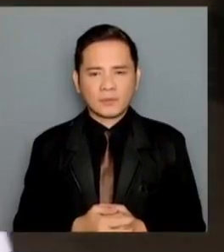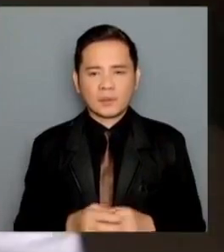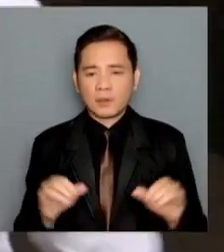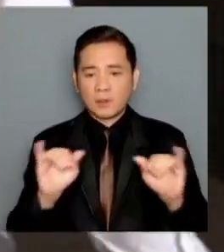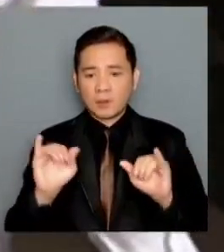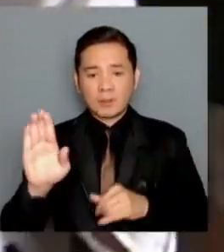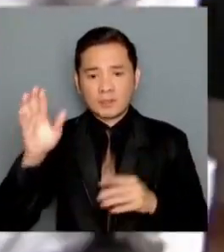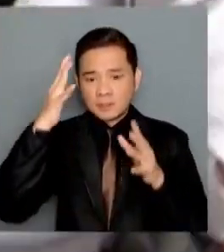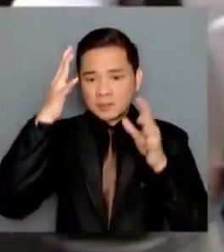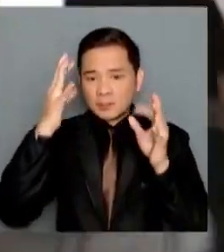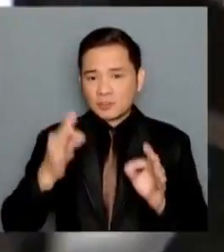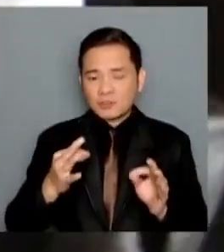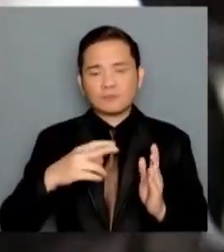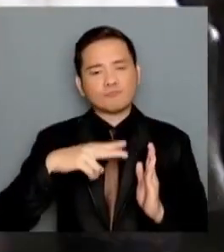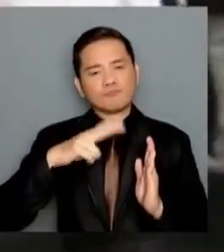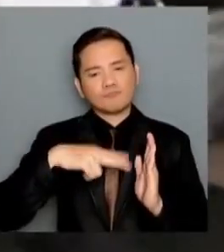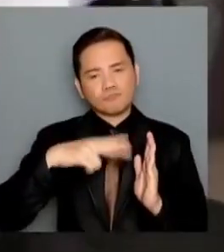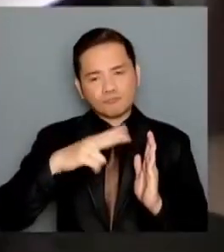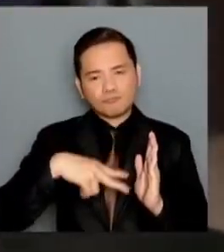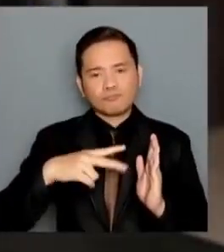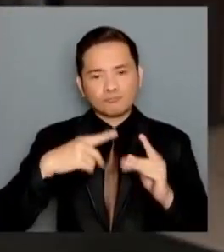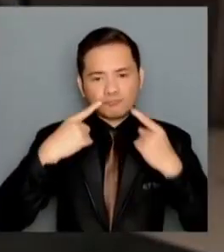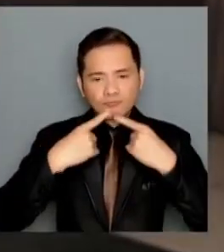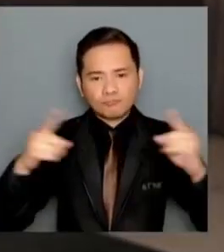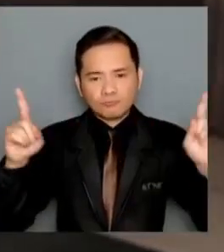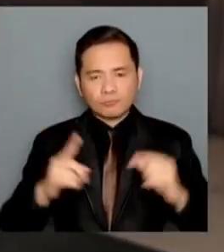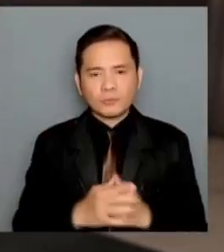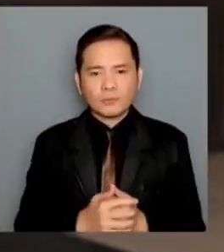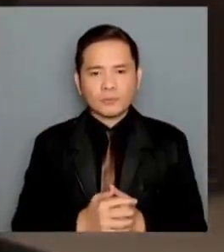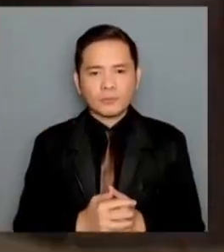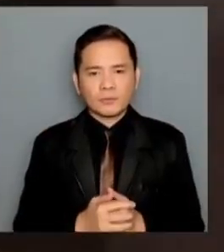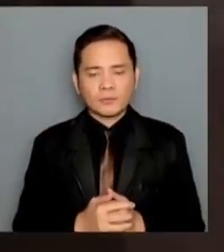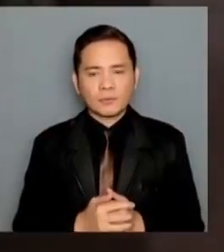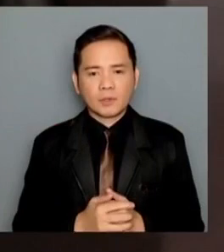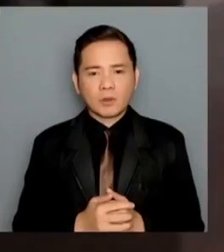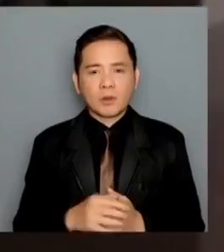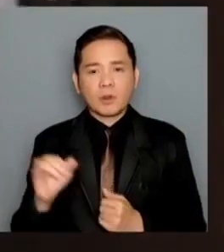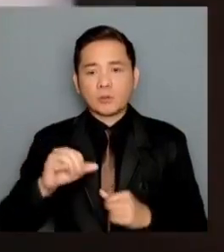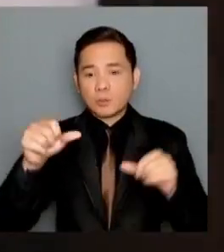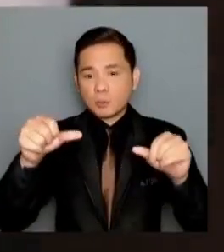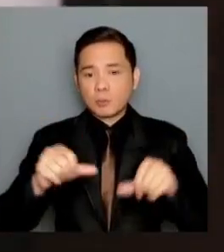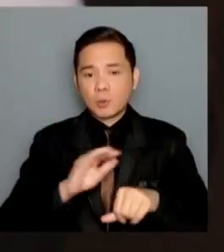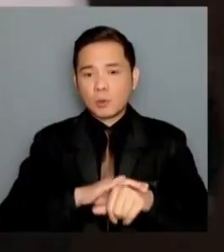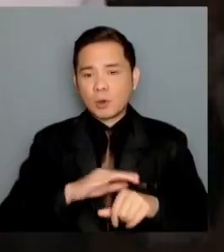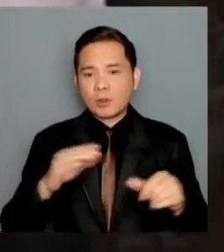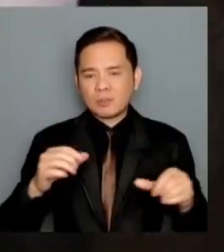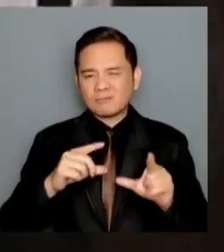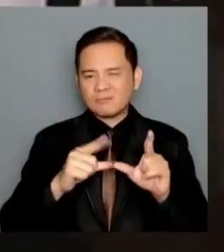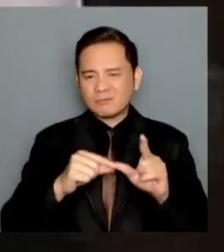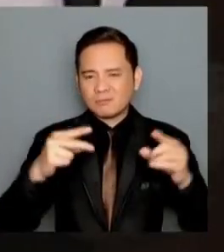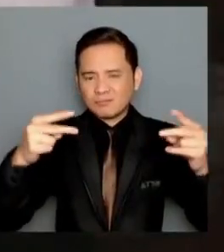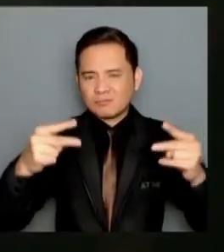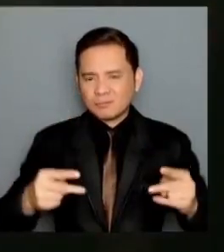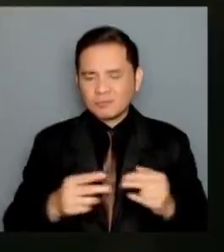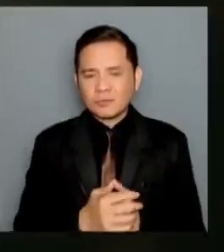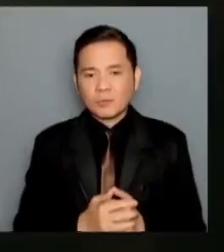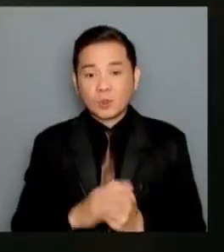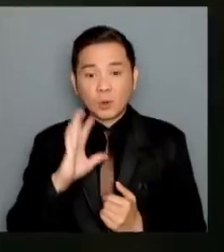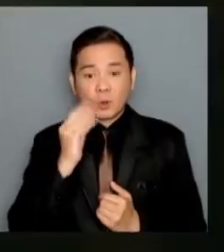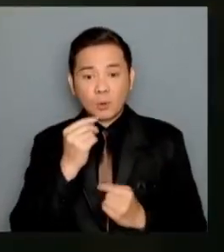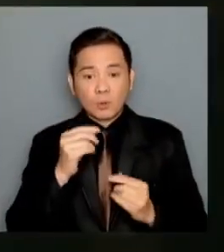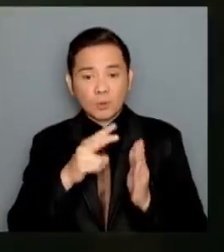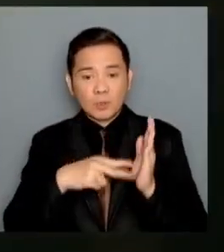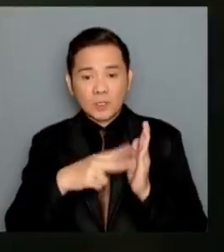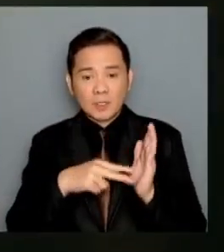was read, and the court has yet to upload the full decision on its website. The decision was penned by Division Chairperson and Presiding